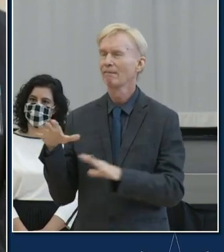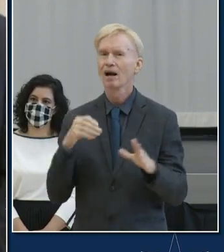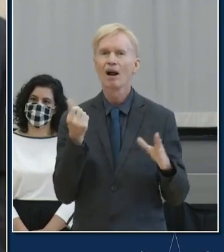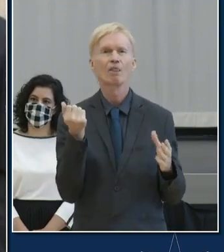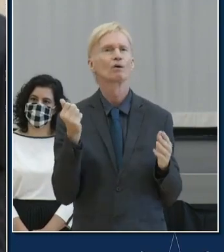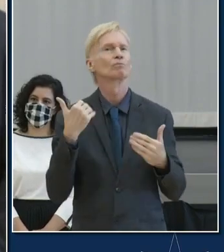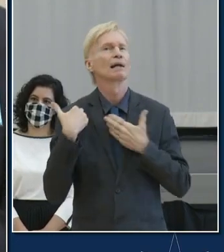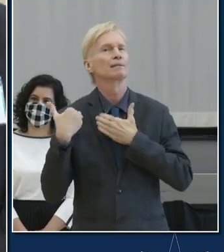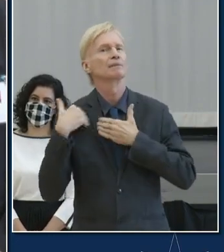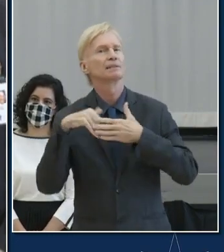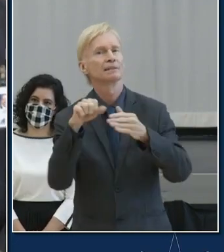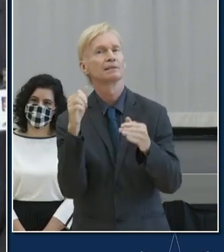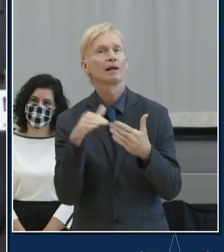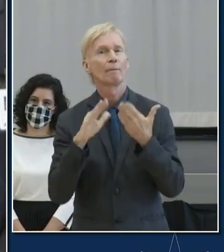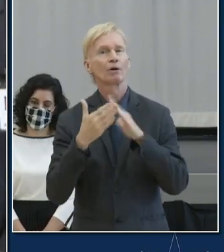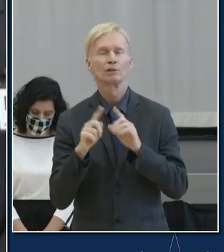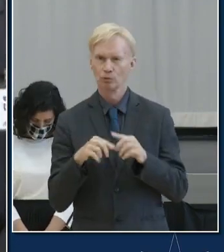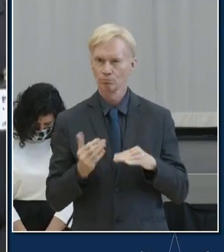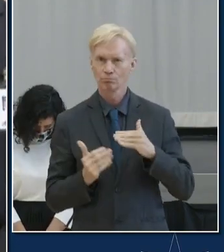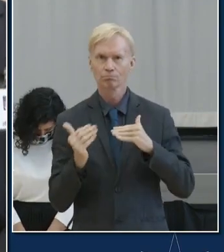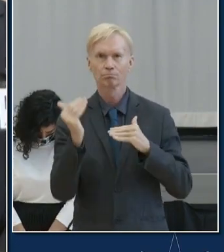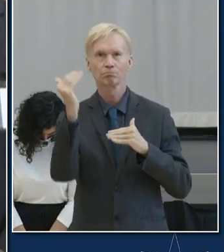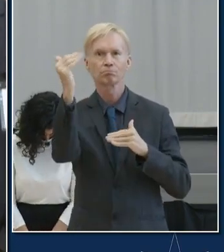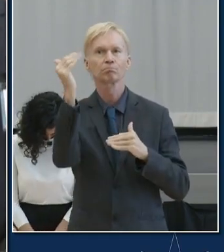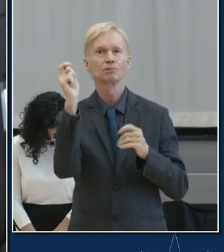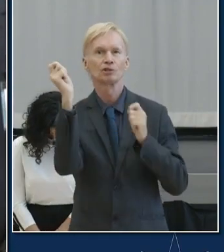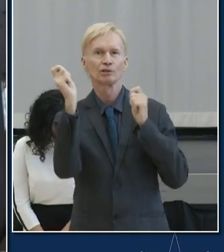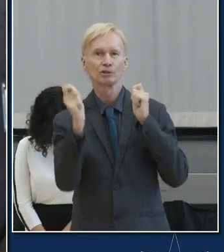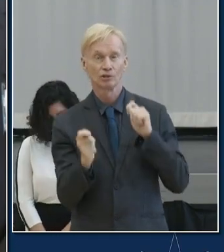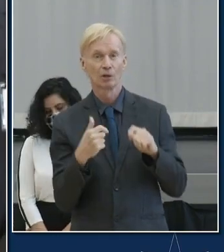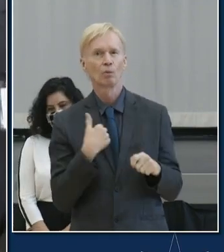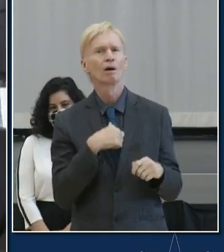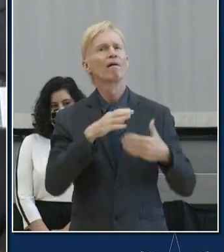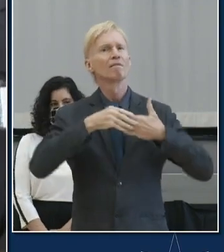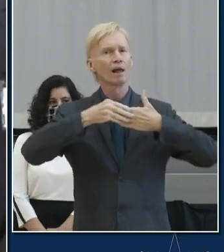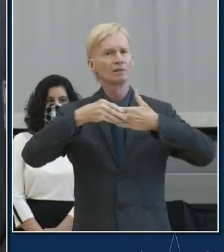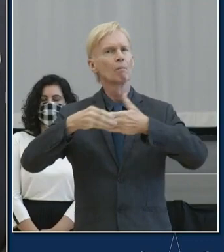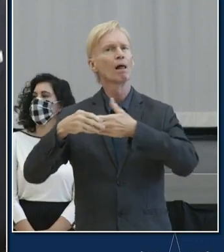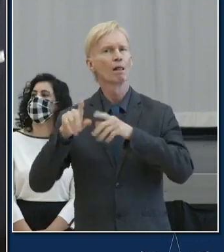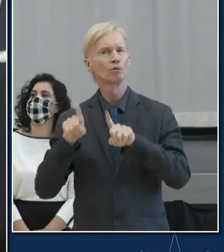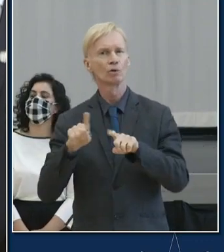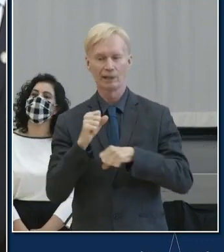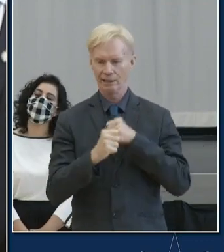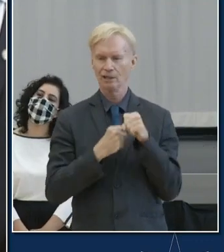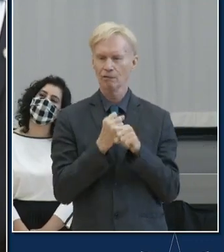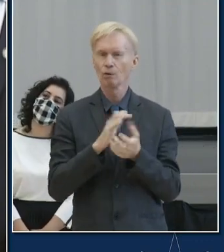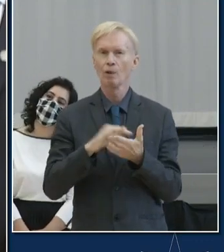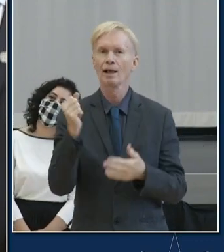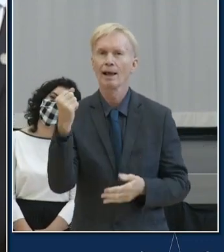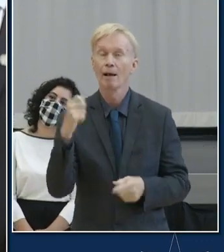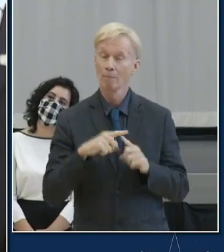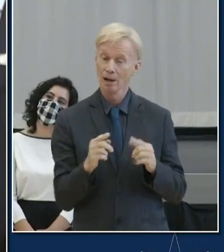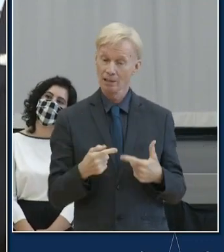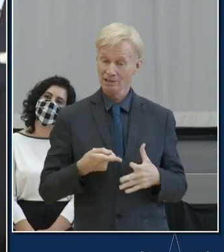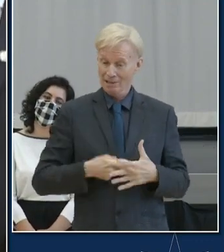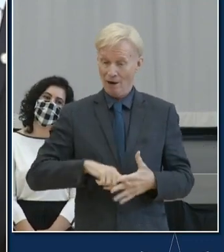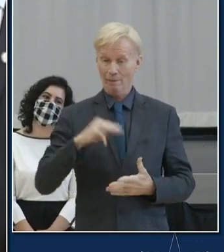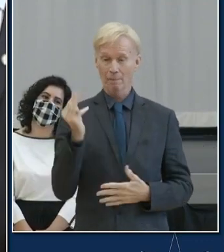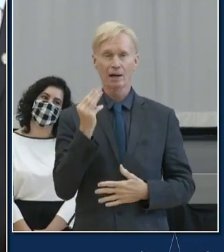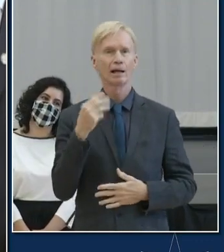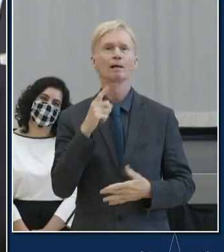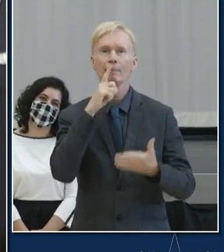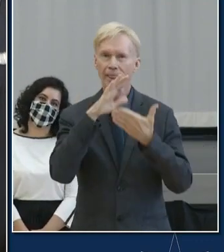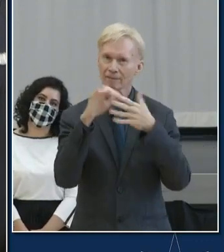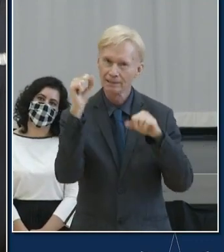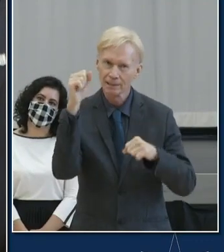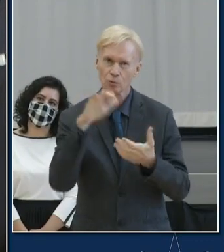community. We made some other enhancements, and we'll be flexible as the school year rolls on. But starting on Monday, we believe that the schools are safe and